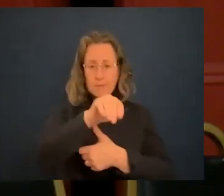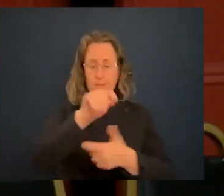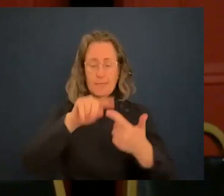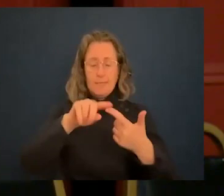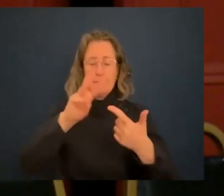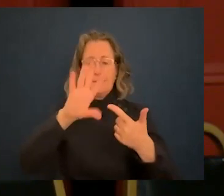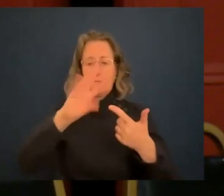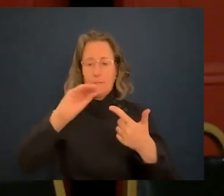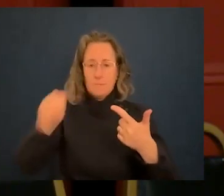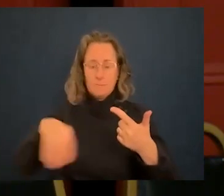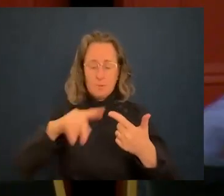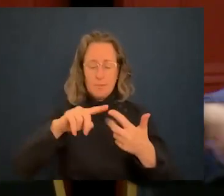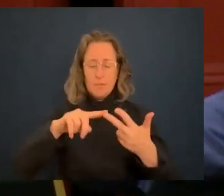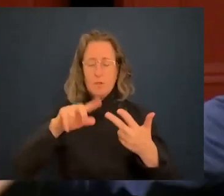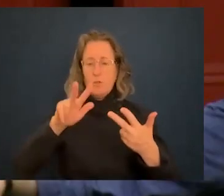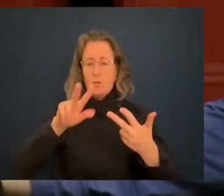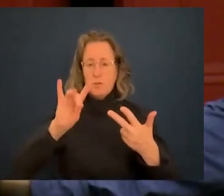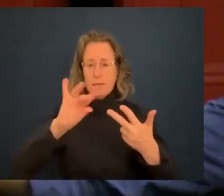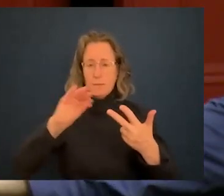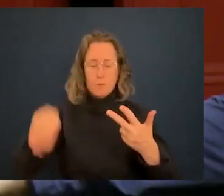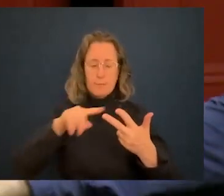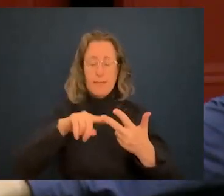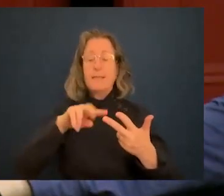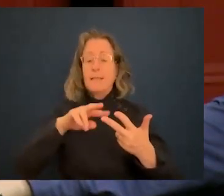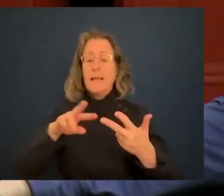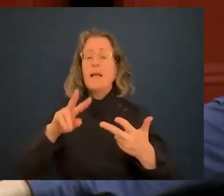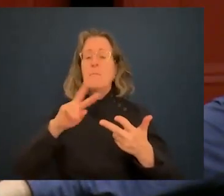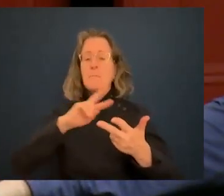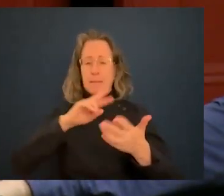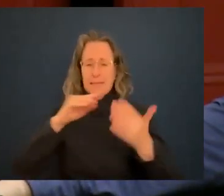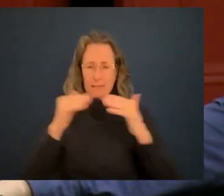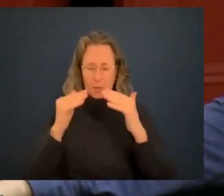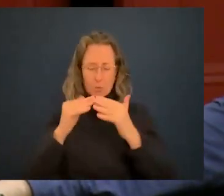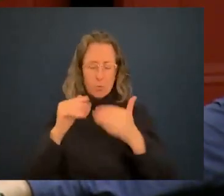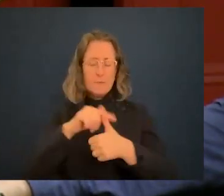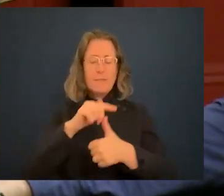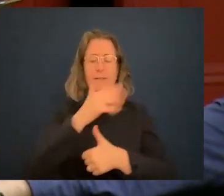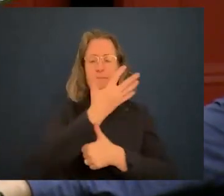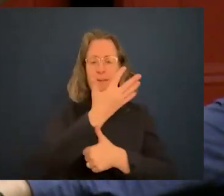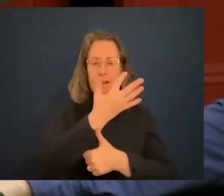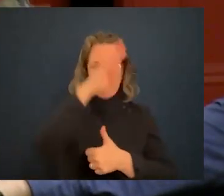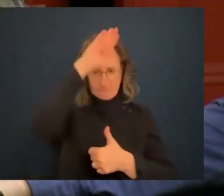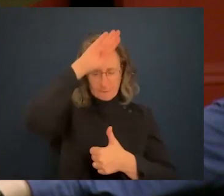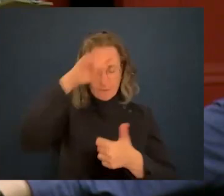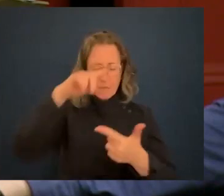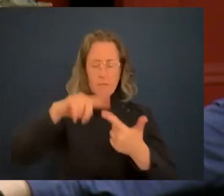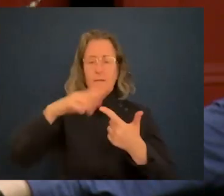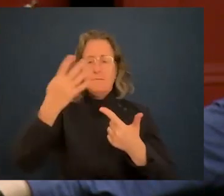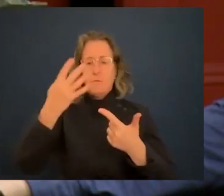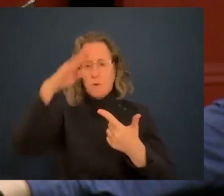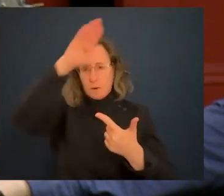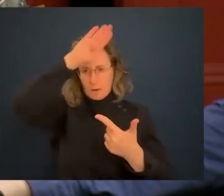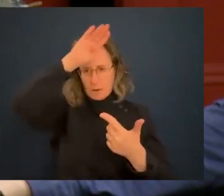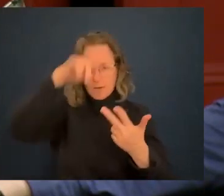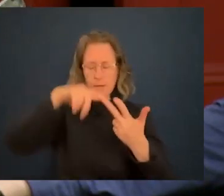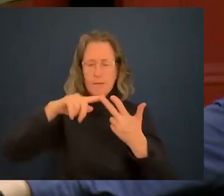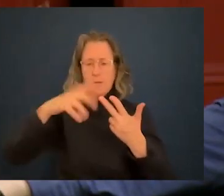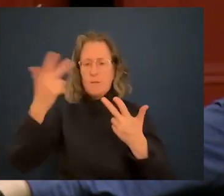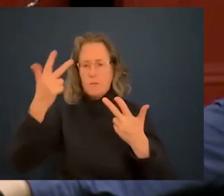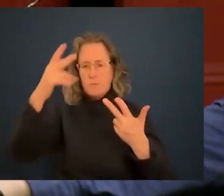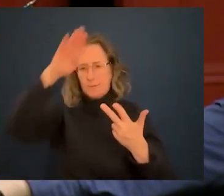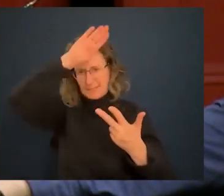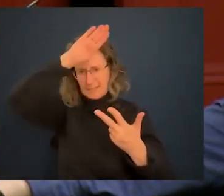that corresponded to five people four people and three people responding but I can't remember what the percentage was of a hundred percent